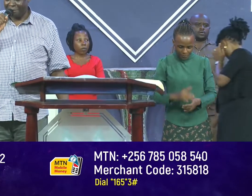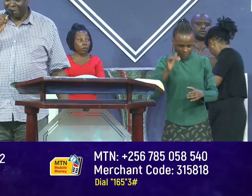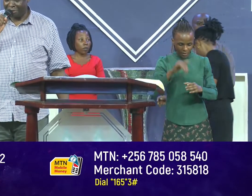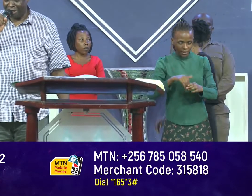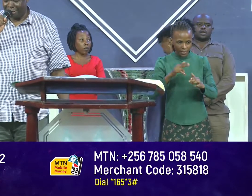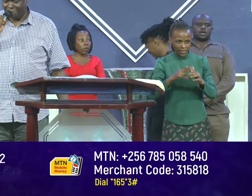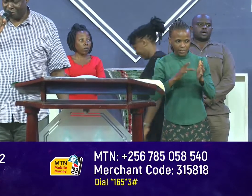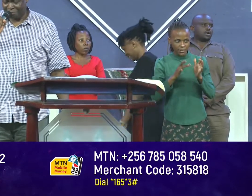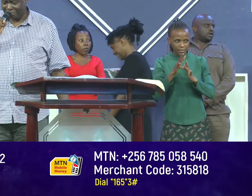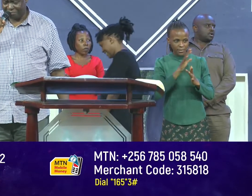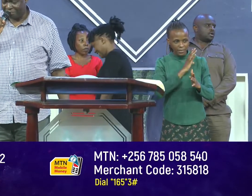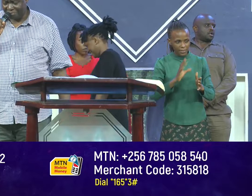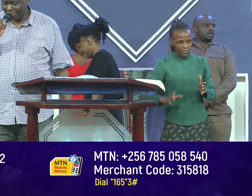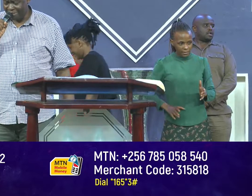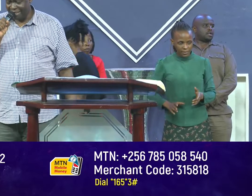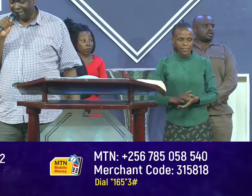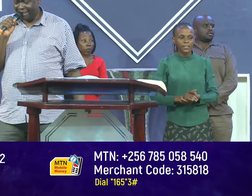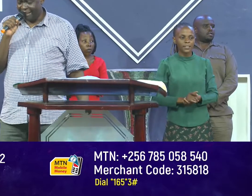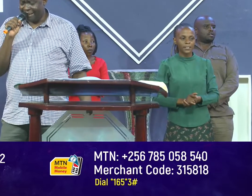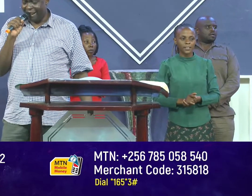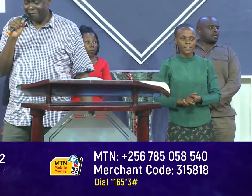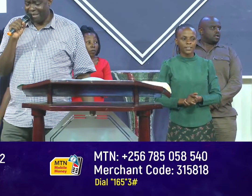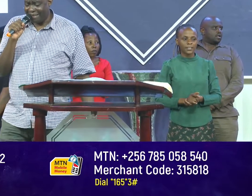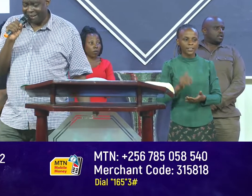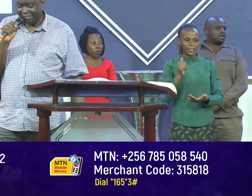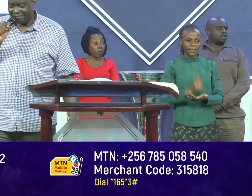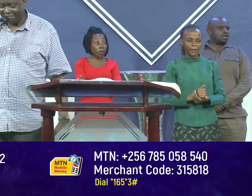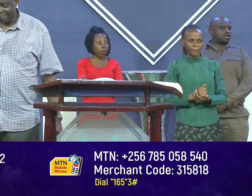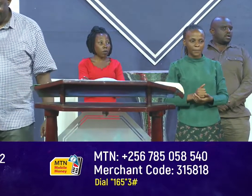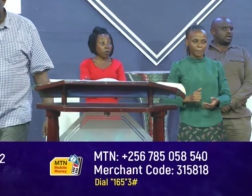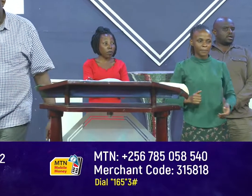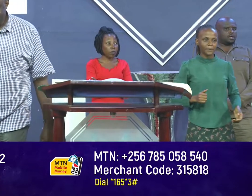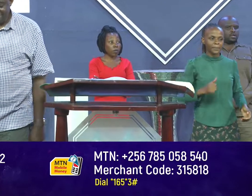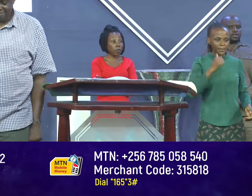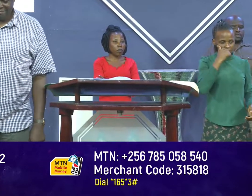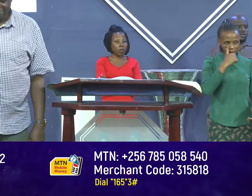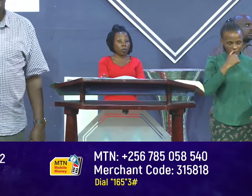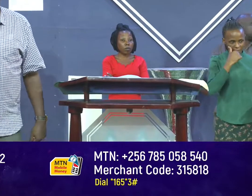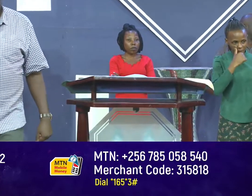In the name of Jesus Christ. Amen. Amen.